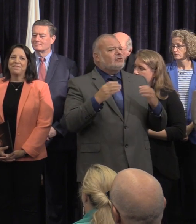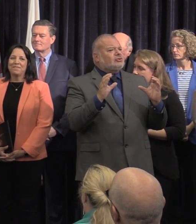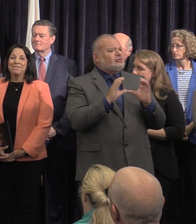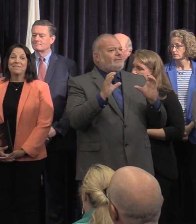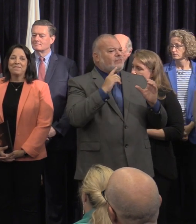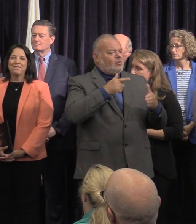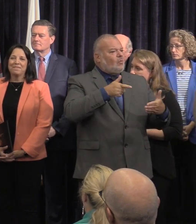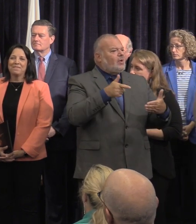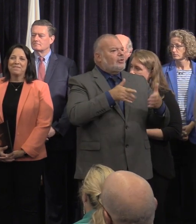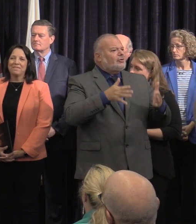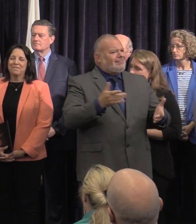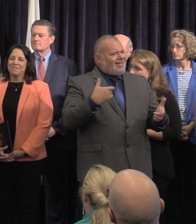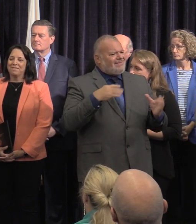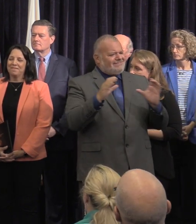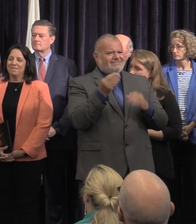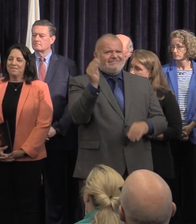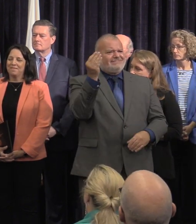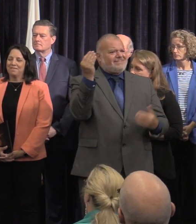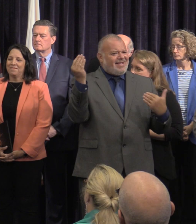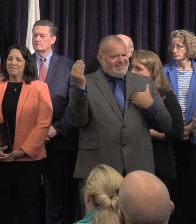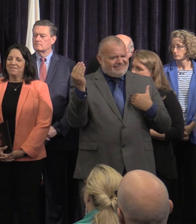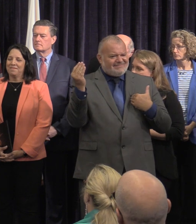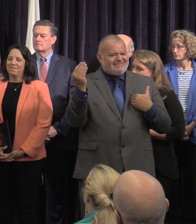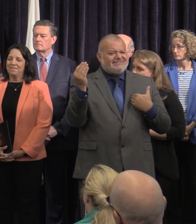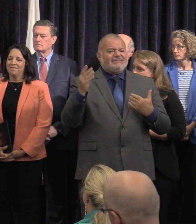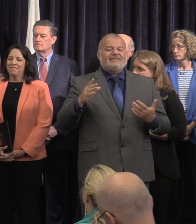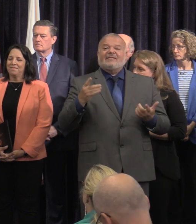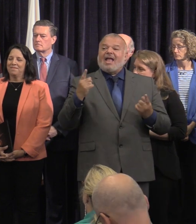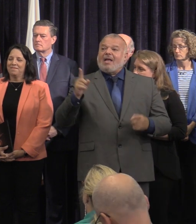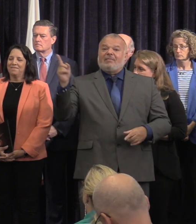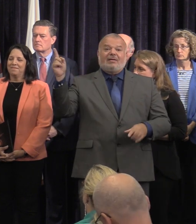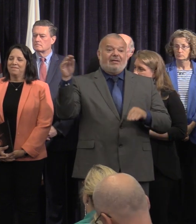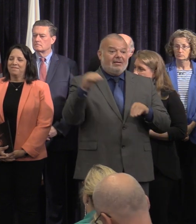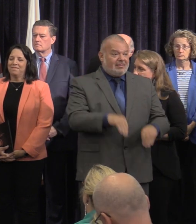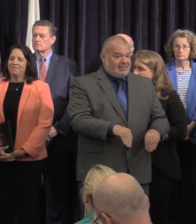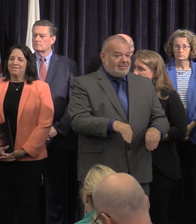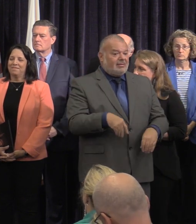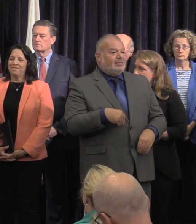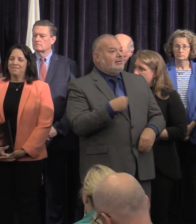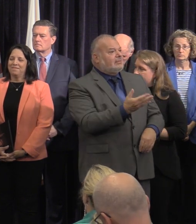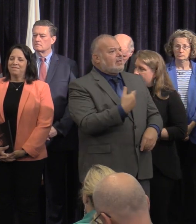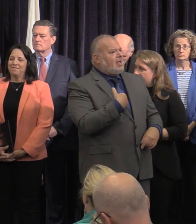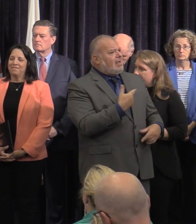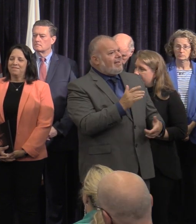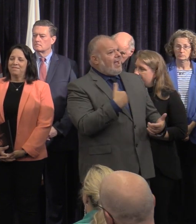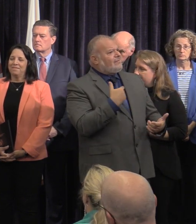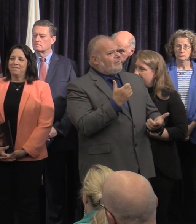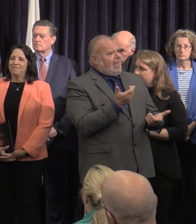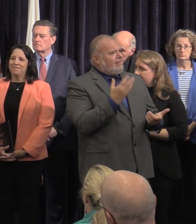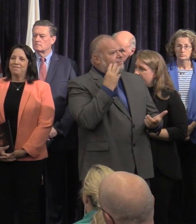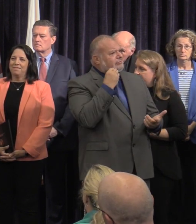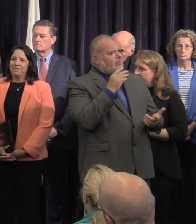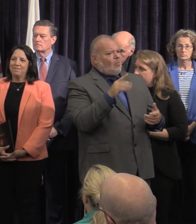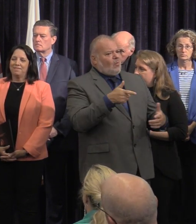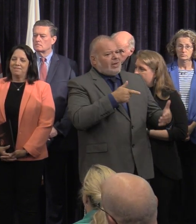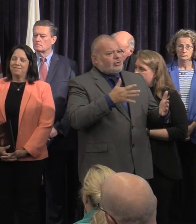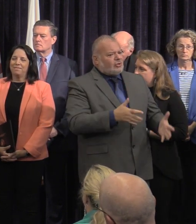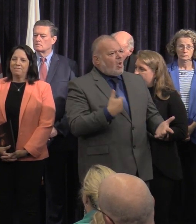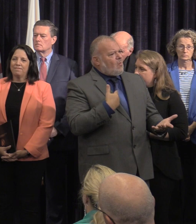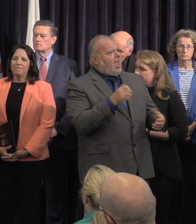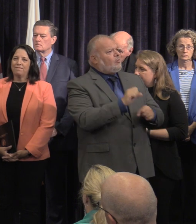his pocket and proudly pulled out his welder's license and asked us to put him to